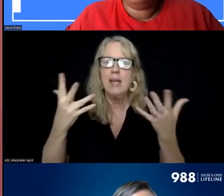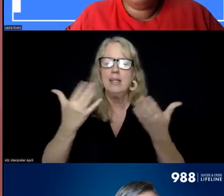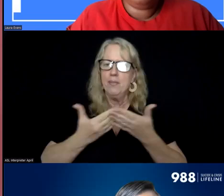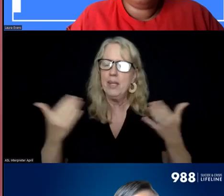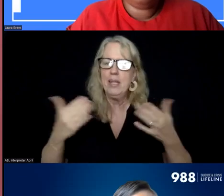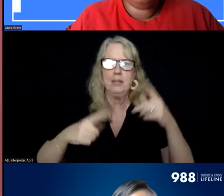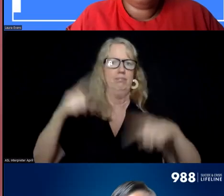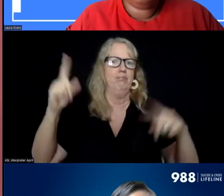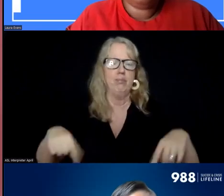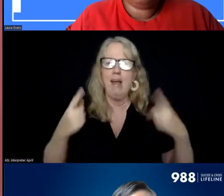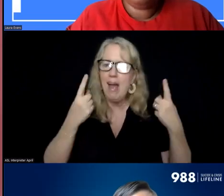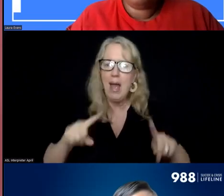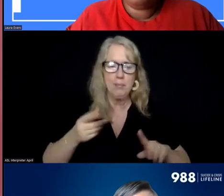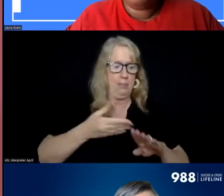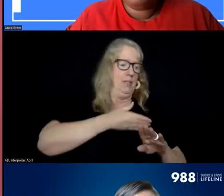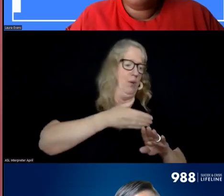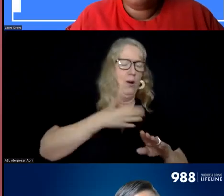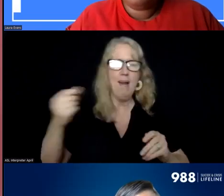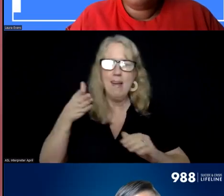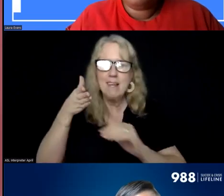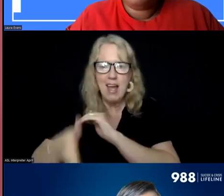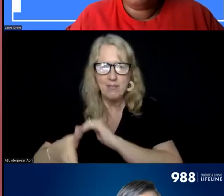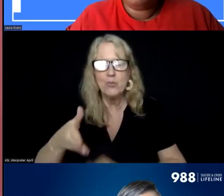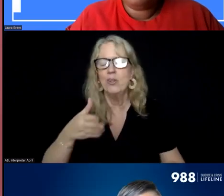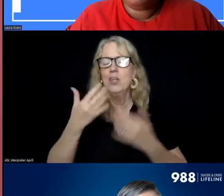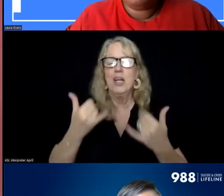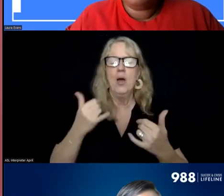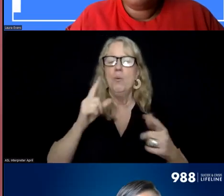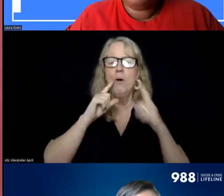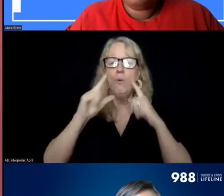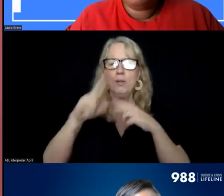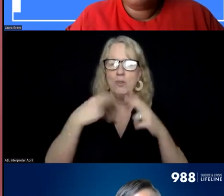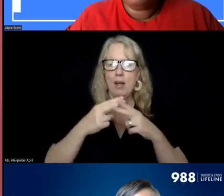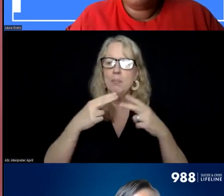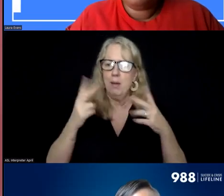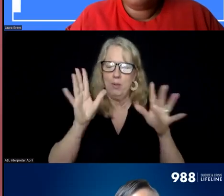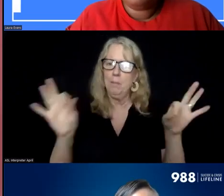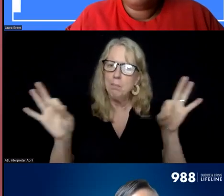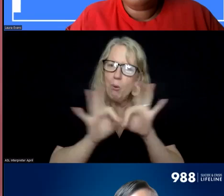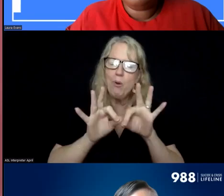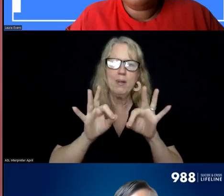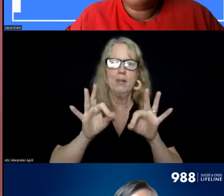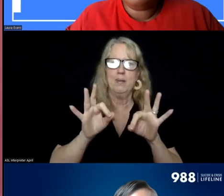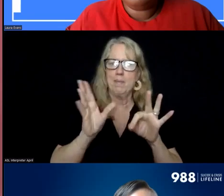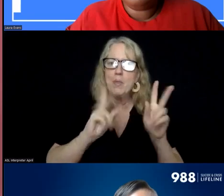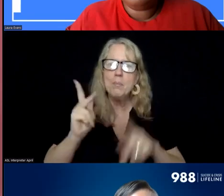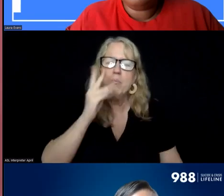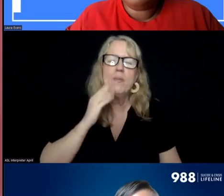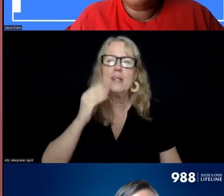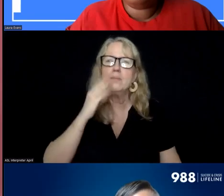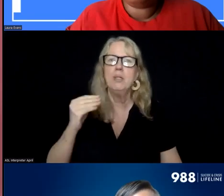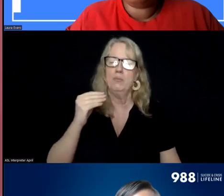happen before and after. I am going to consistently talk about the importance of people that are experiencing